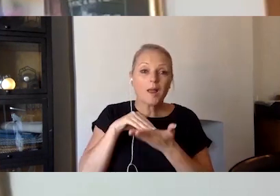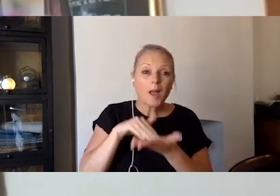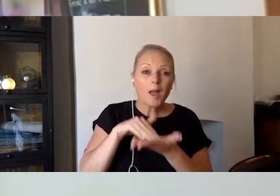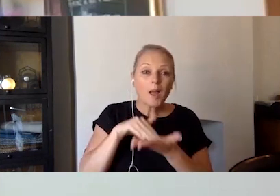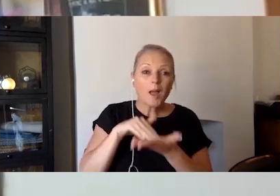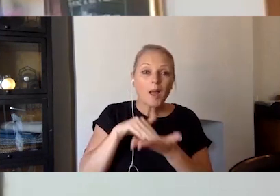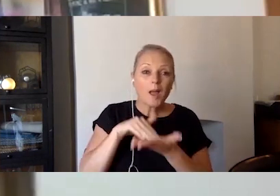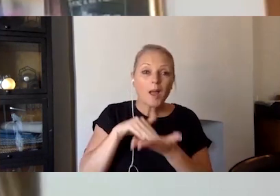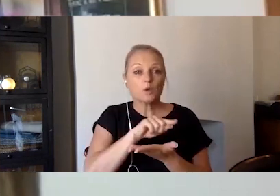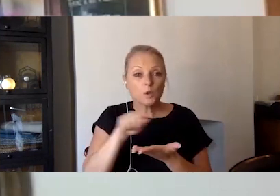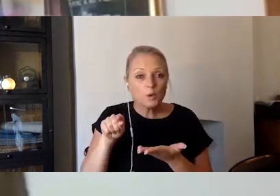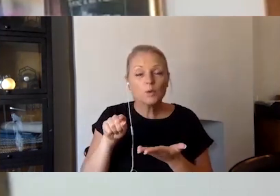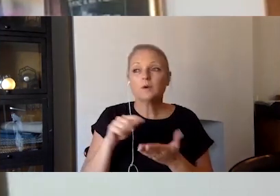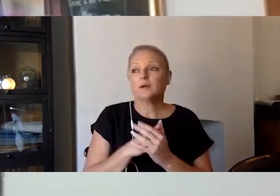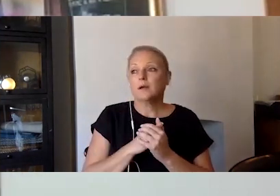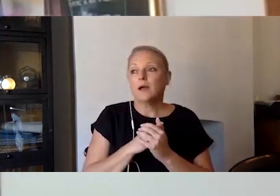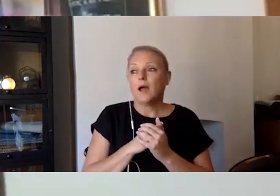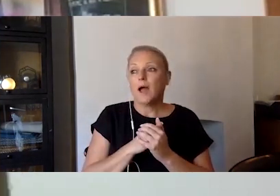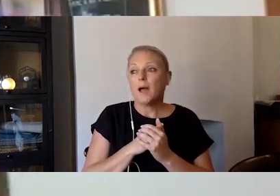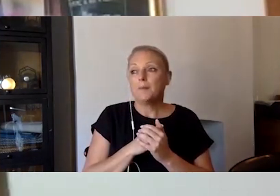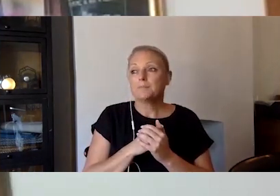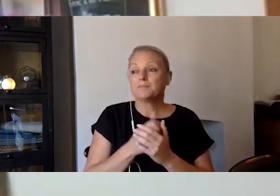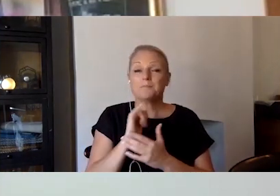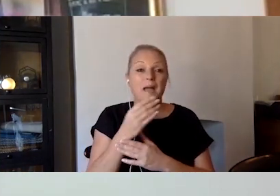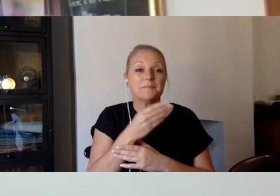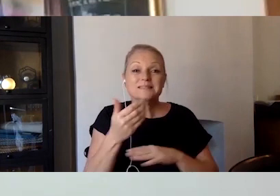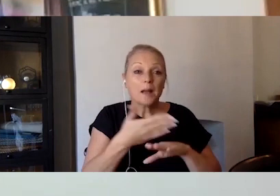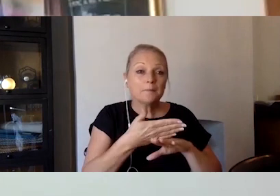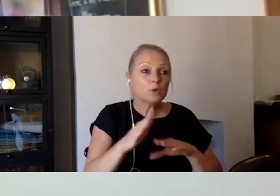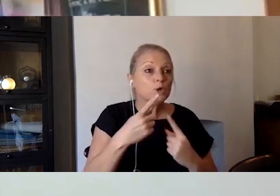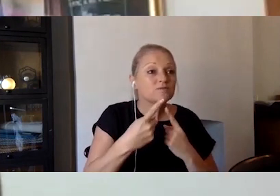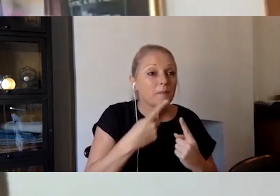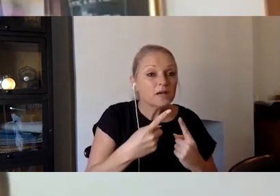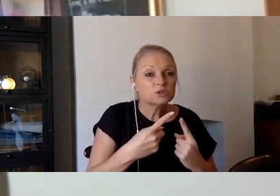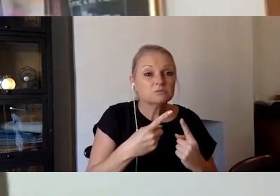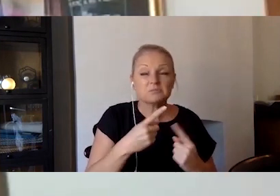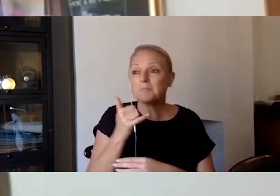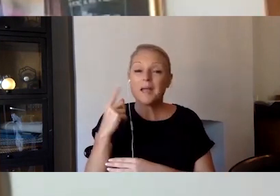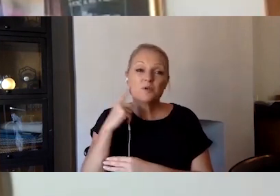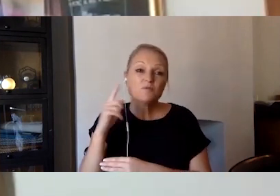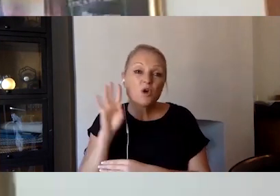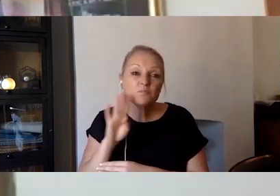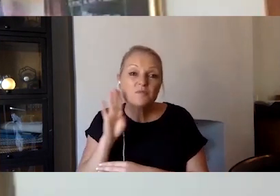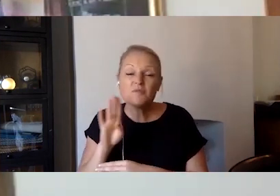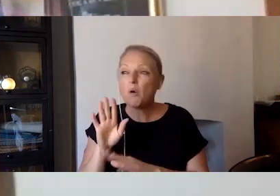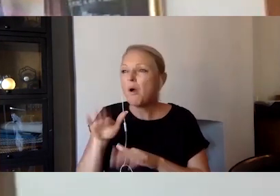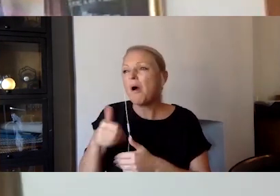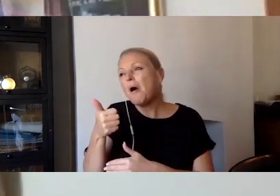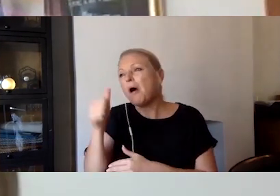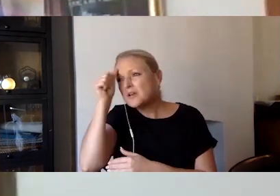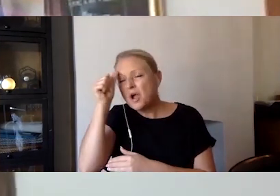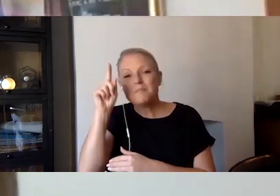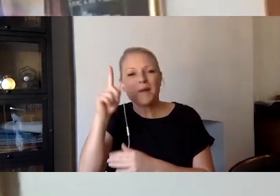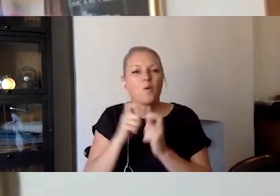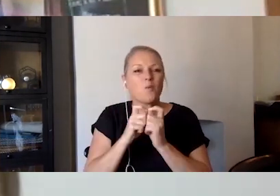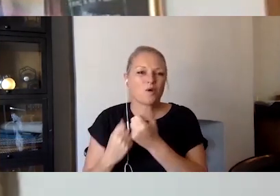more. And some of what we share might be new information or a different frame around something with which you're already familiar.